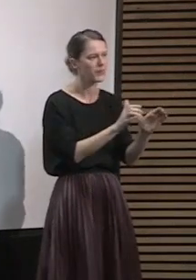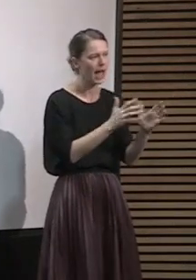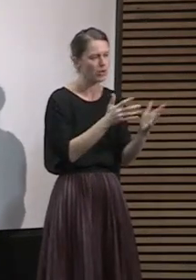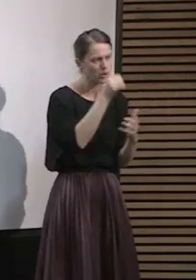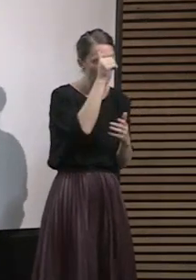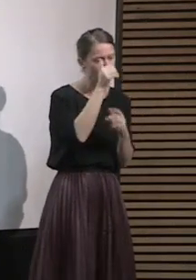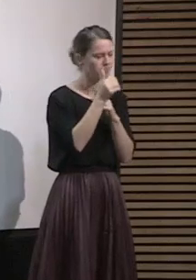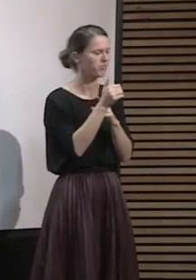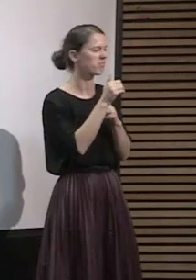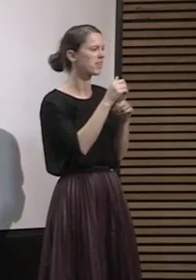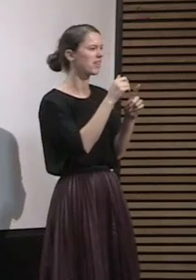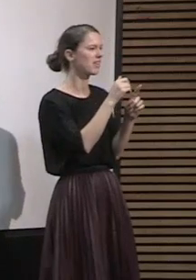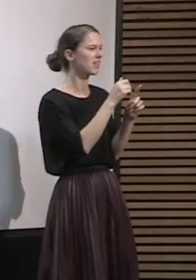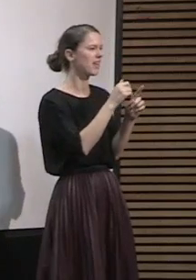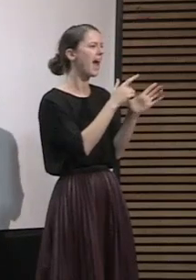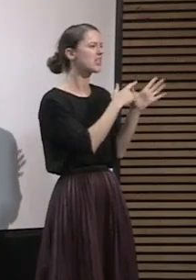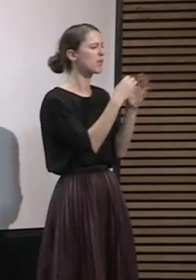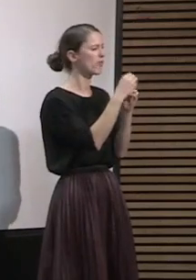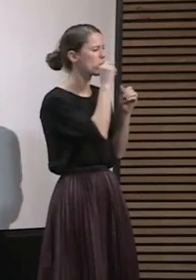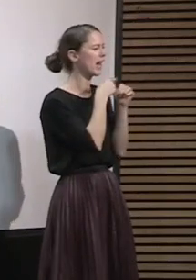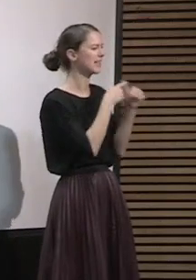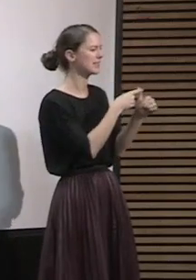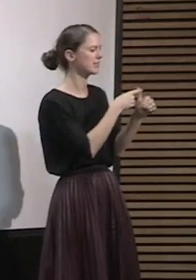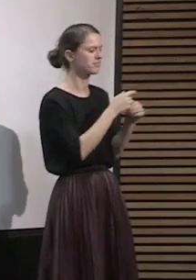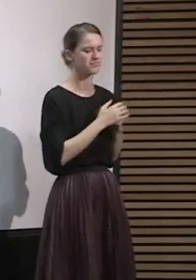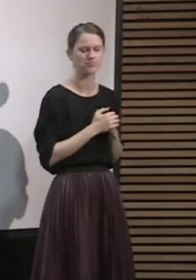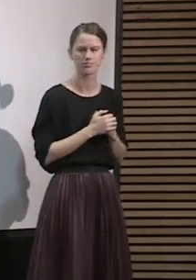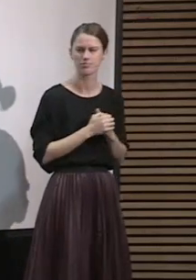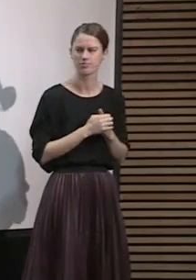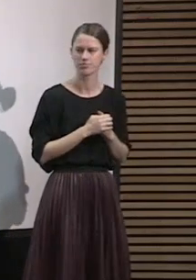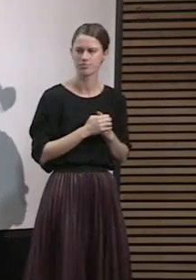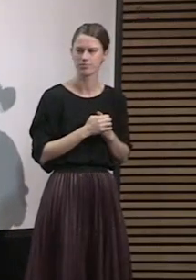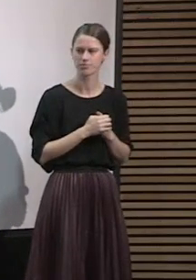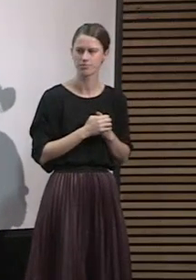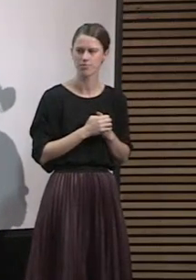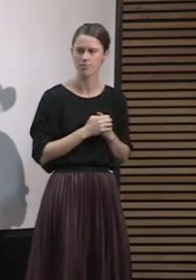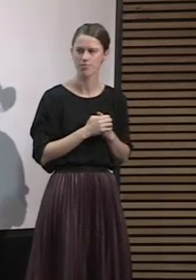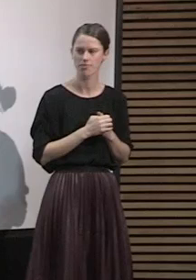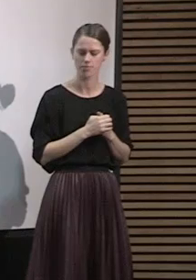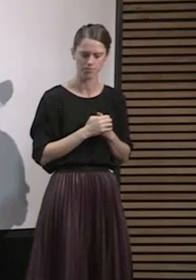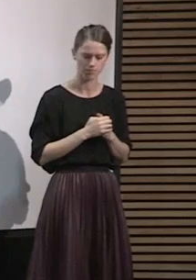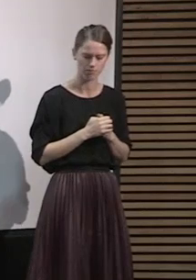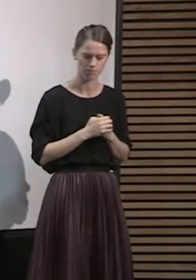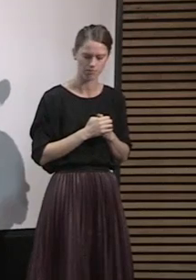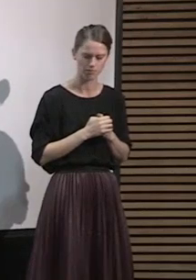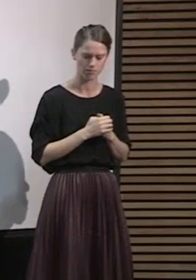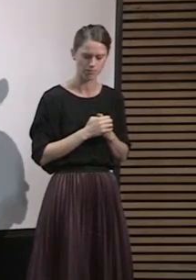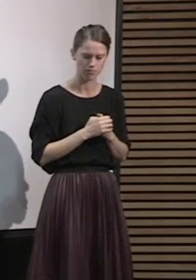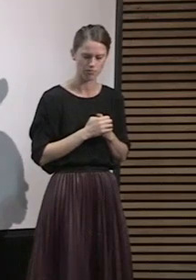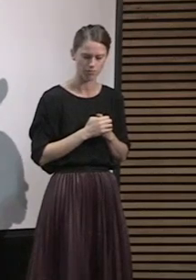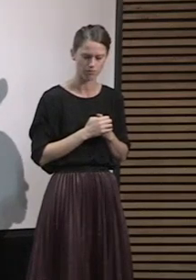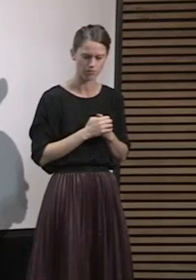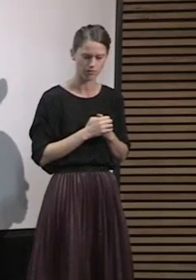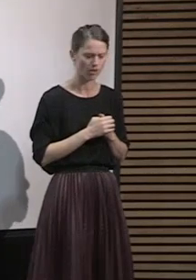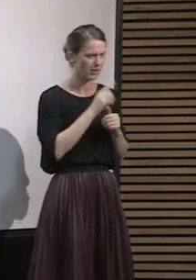Bloomfield, because he has to use that information to give advice to us. Yeah, so I think the critical thing is the pattern of